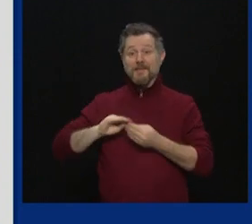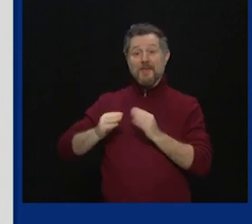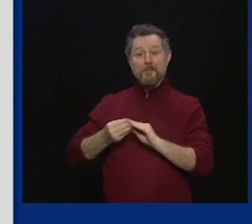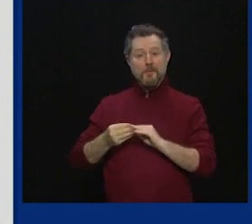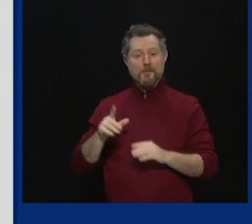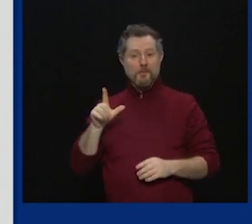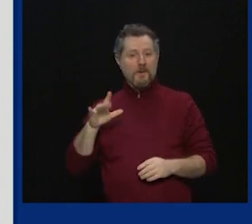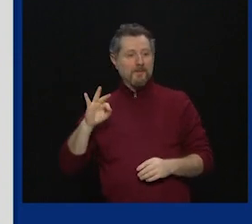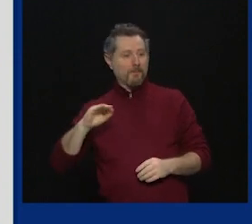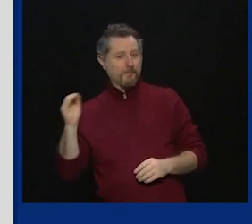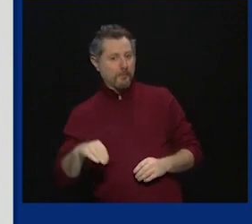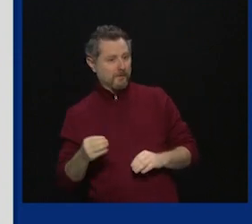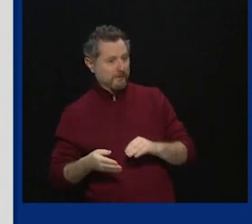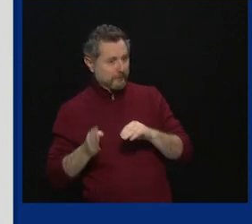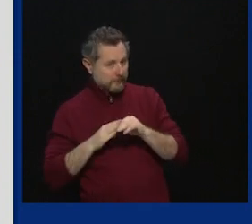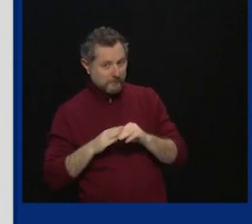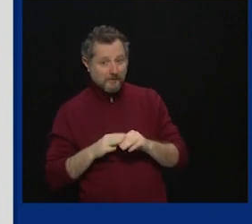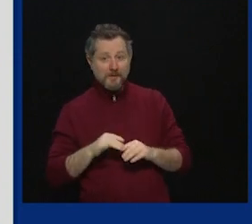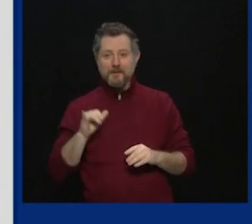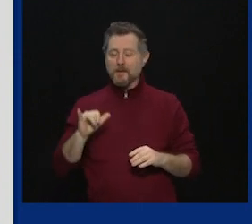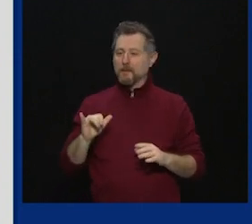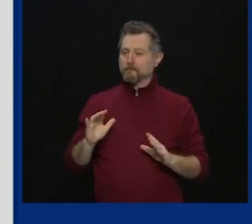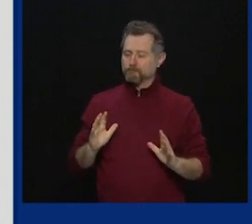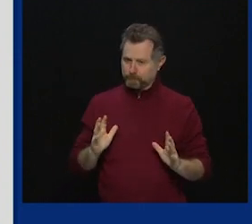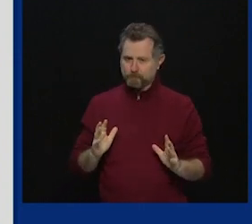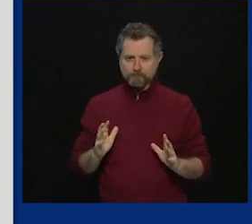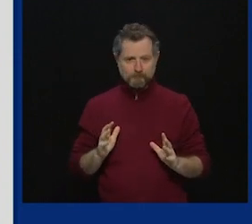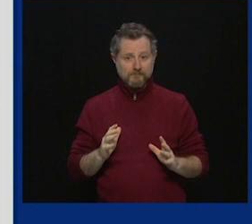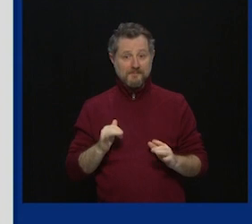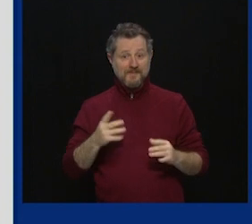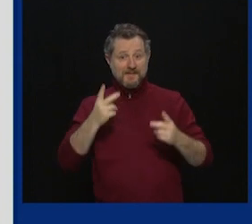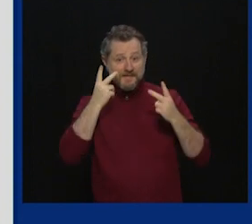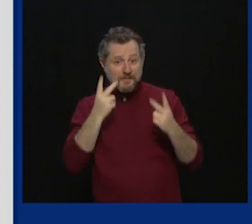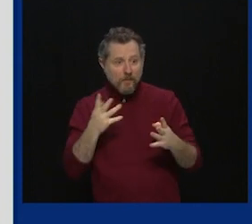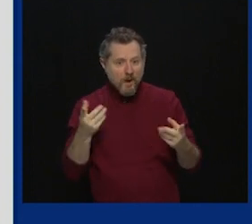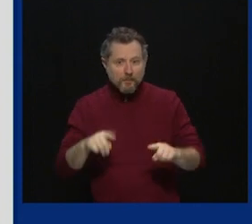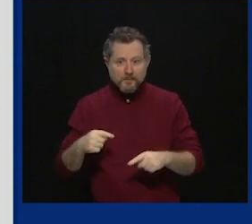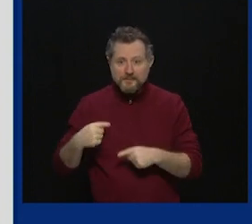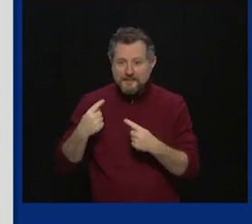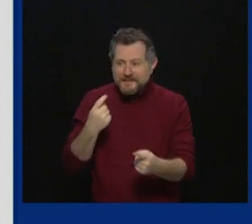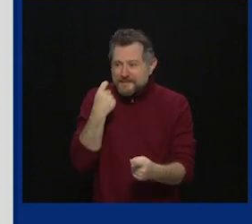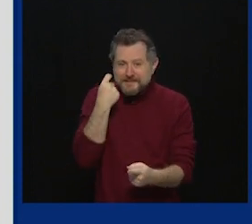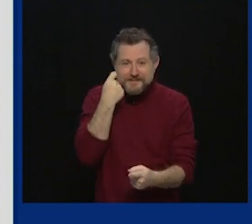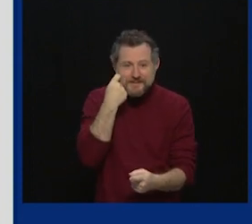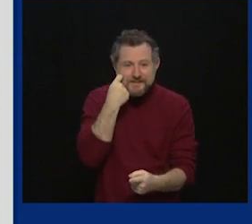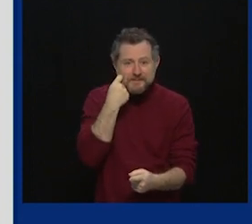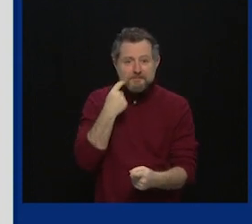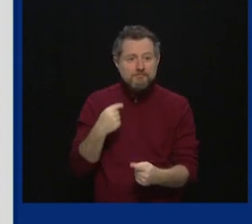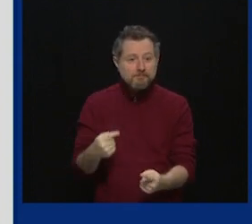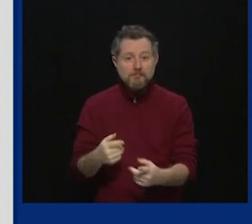me, that was the trigger I needed. Look what's happened. Just in that short time, we've warned this.